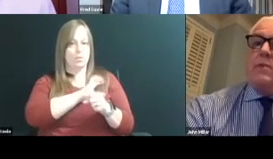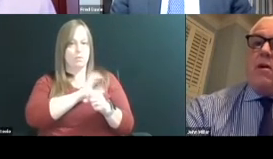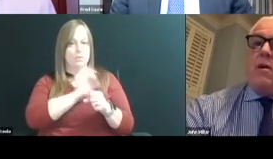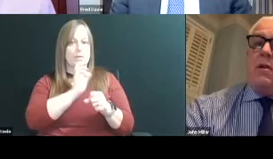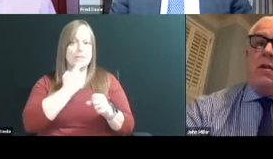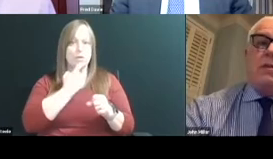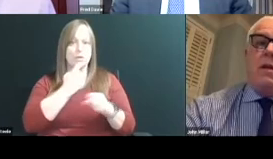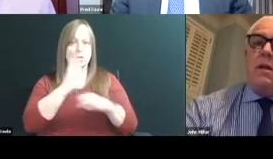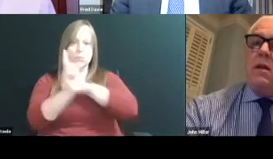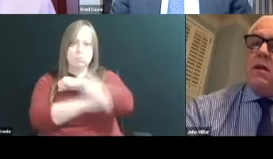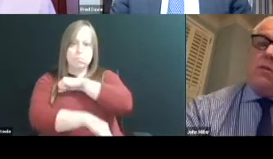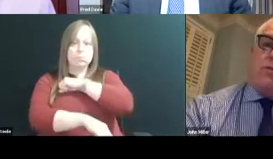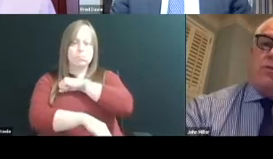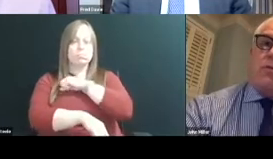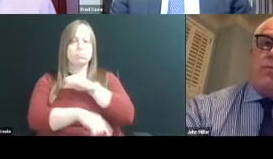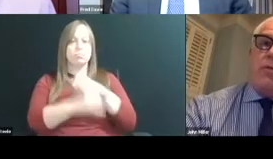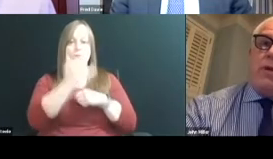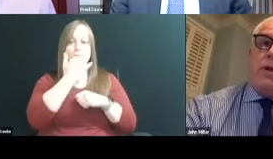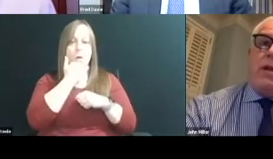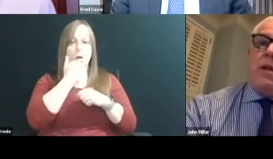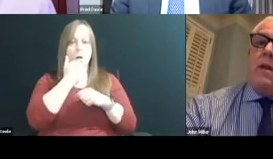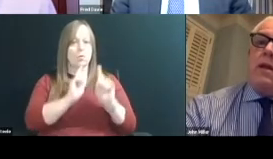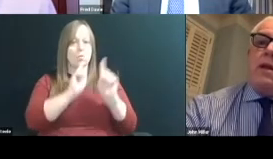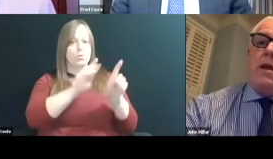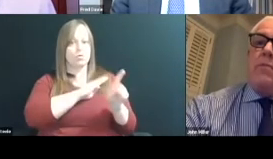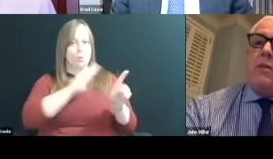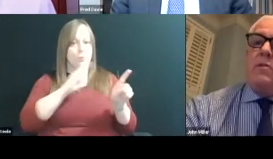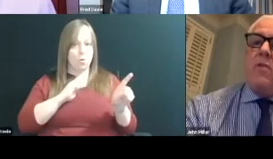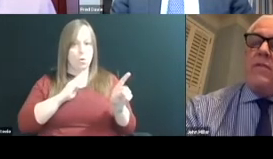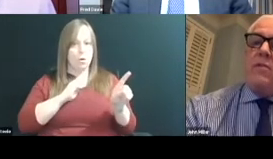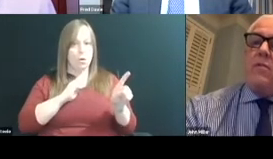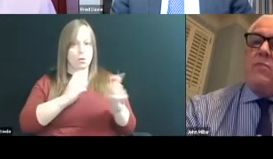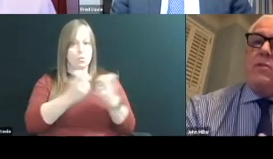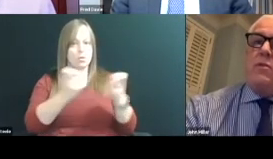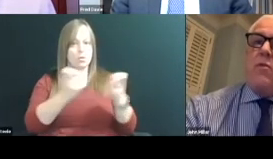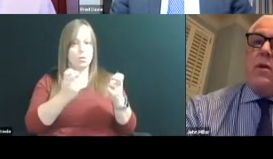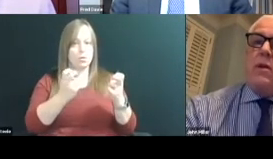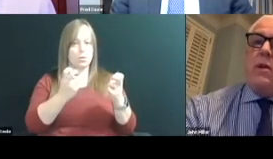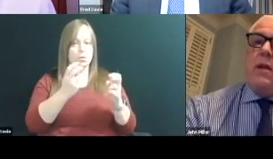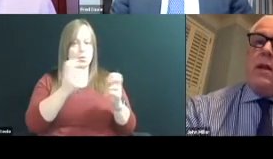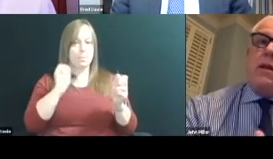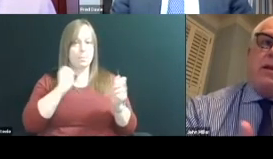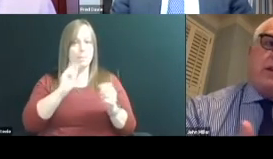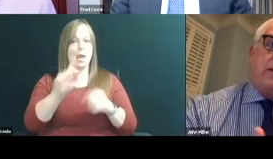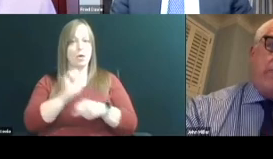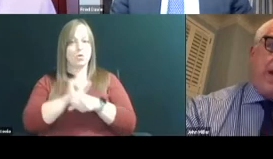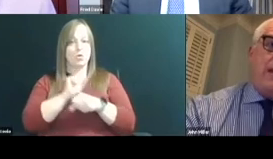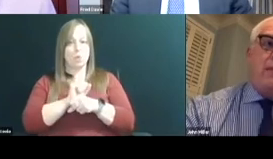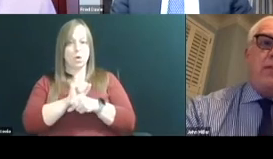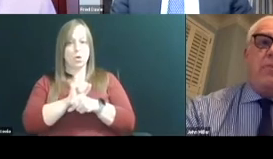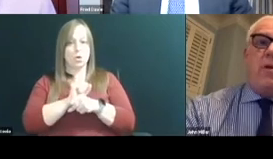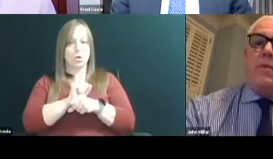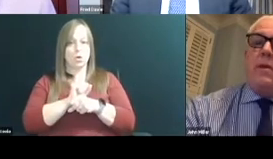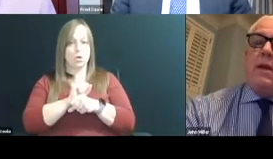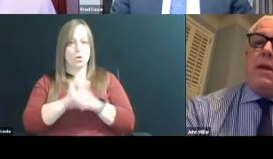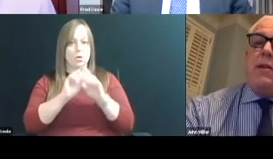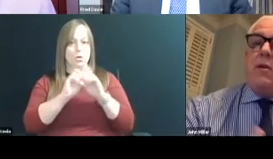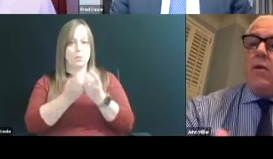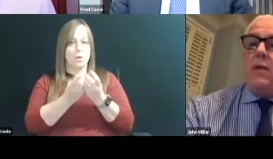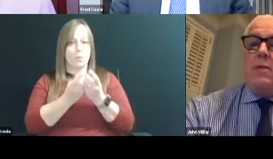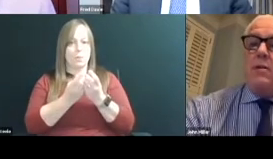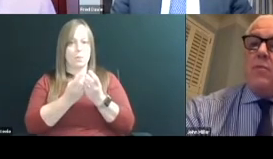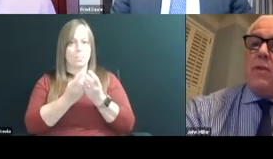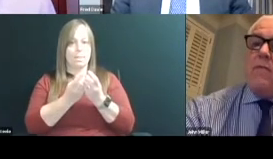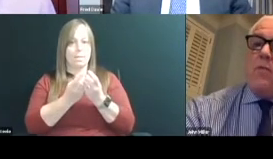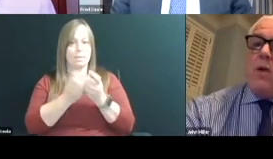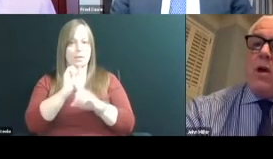serious misconduct. It goes to a board, and then that police officer is restored and is back in the department. And there